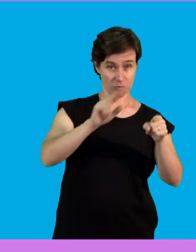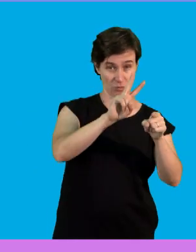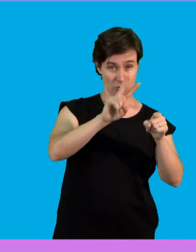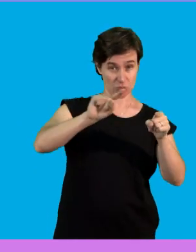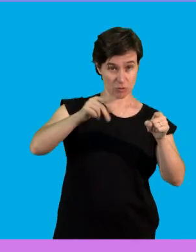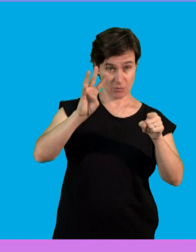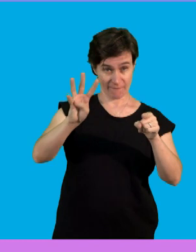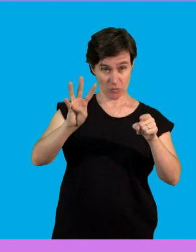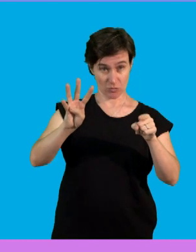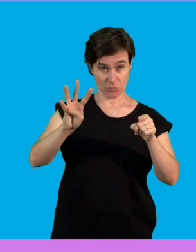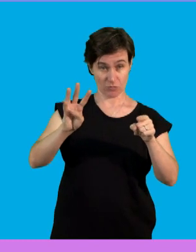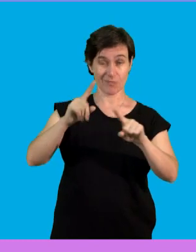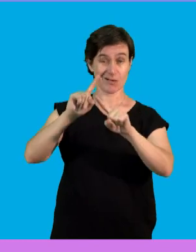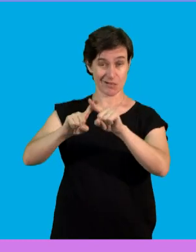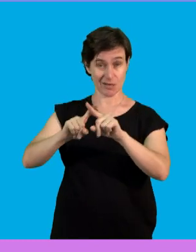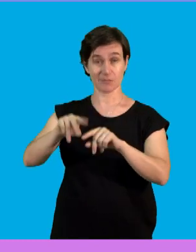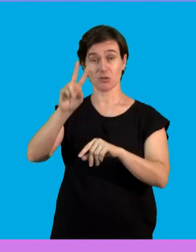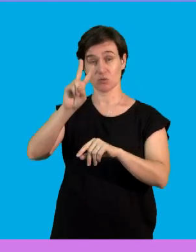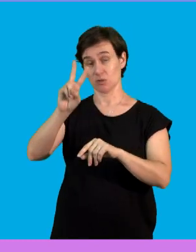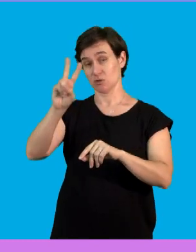22,4 times